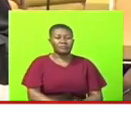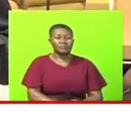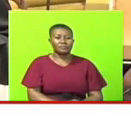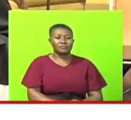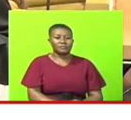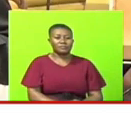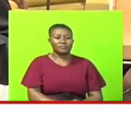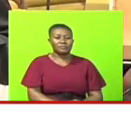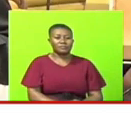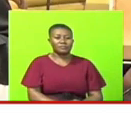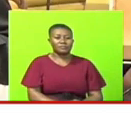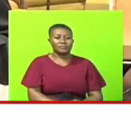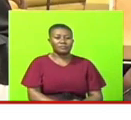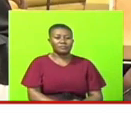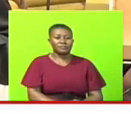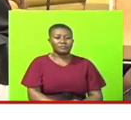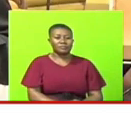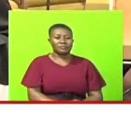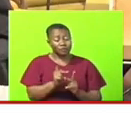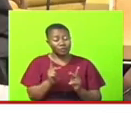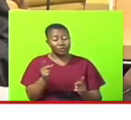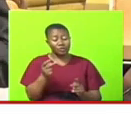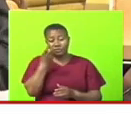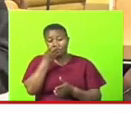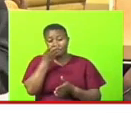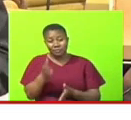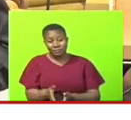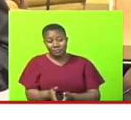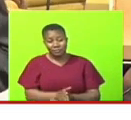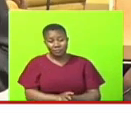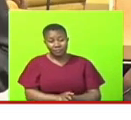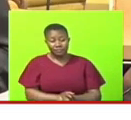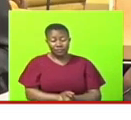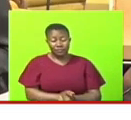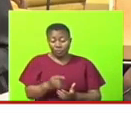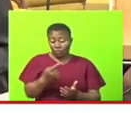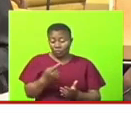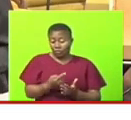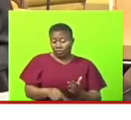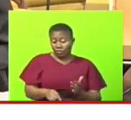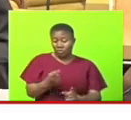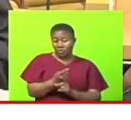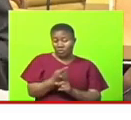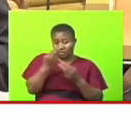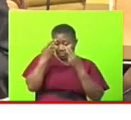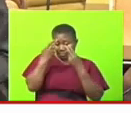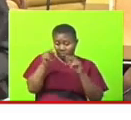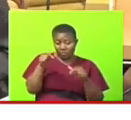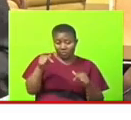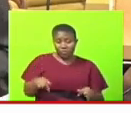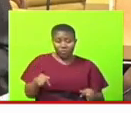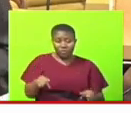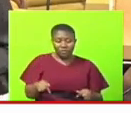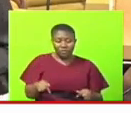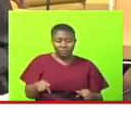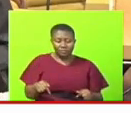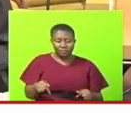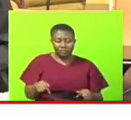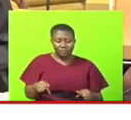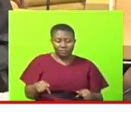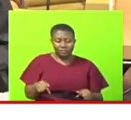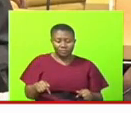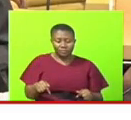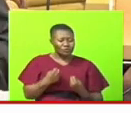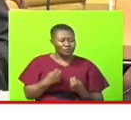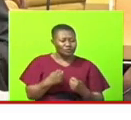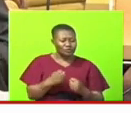are we talking about? Are we talking about this Parliament or the future Parliament? That's the only ambiguous part. But